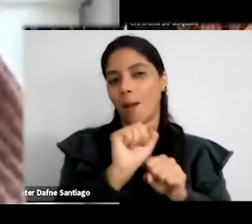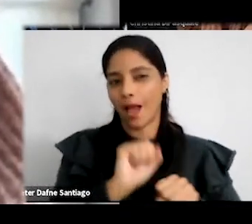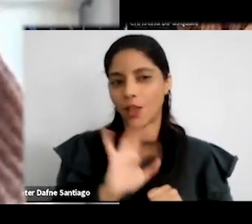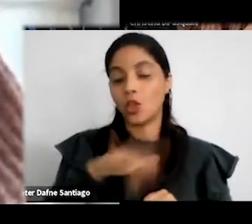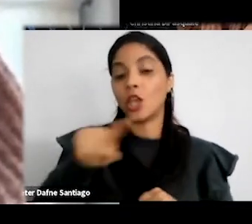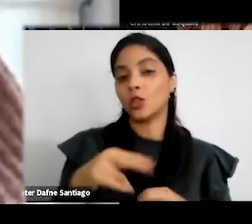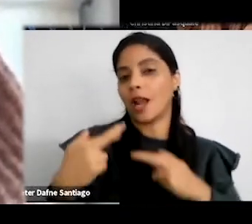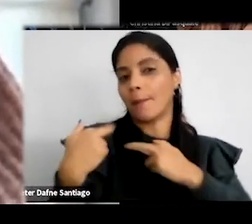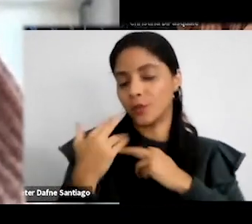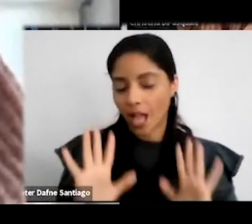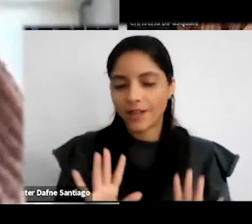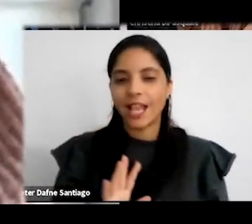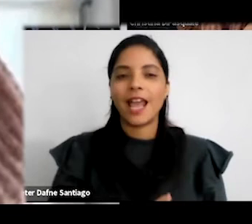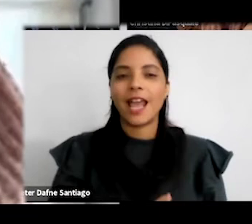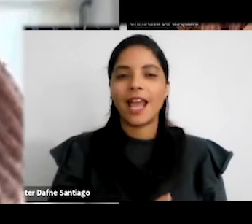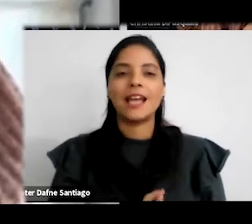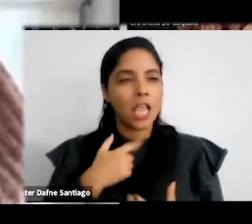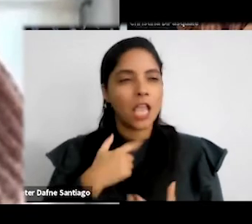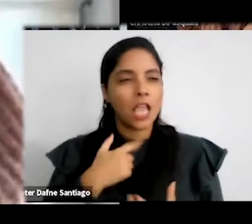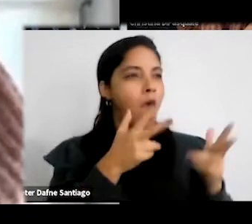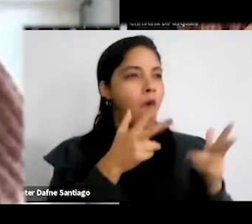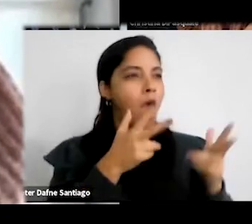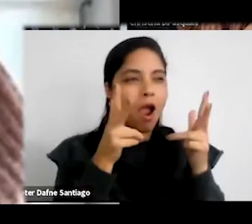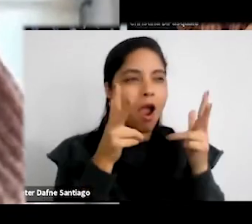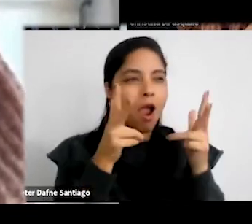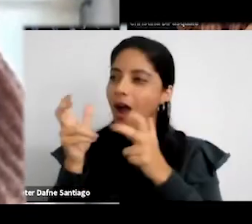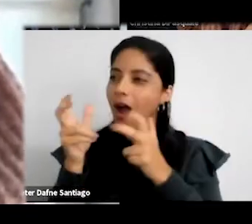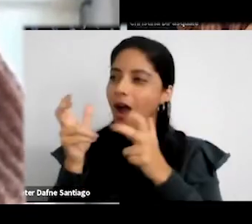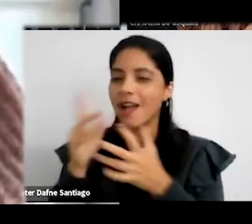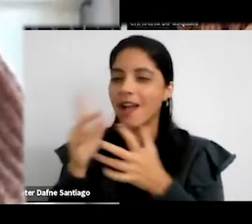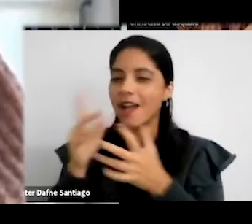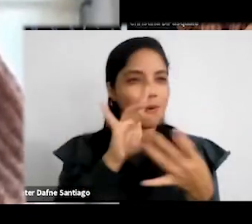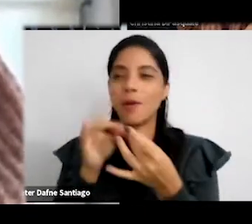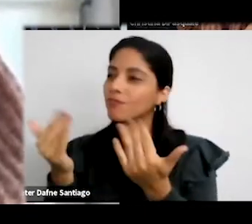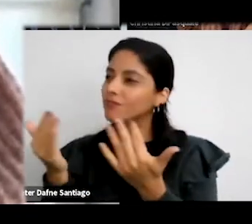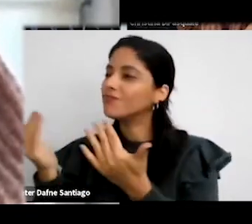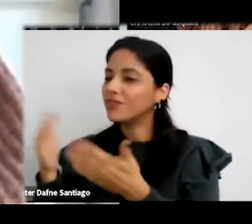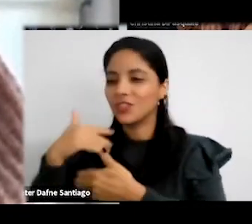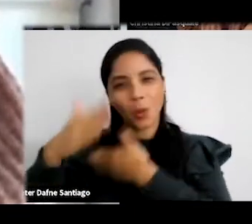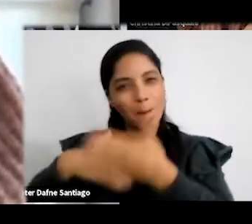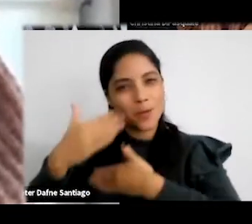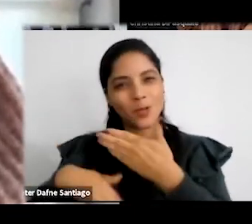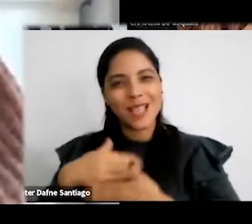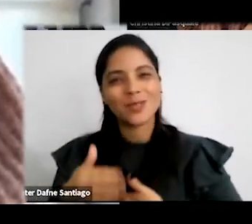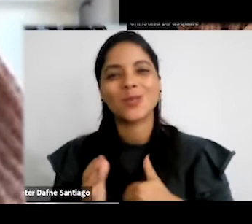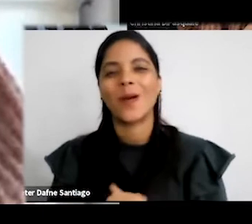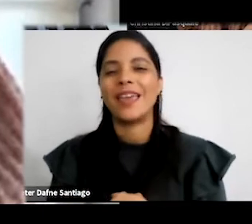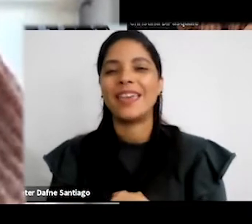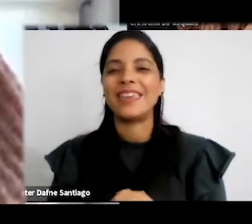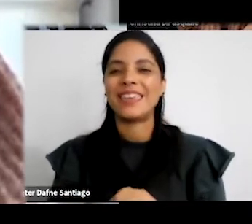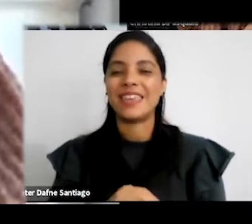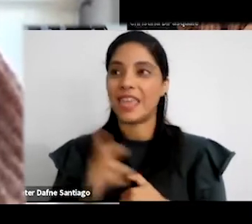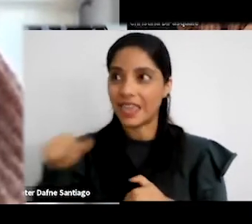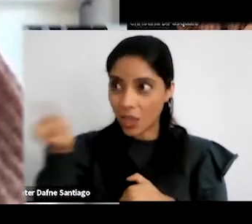Eulogio and Raquel were able to tell me a lot about the process of pioneering the